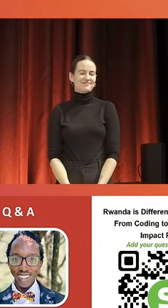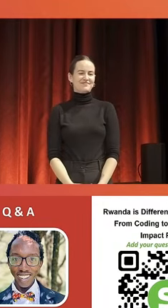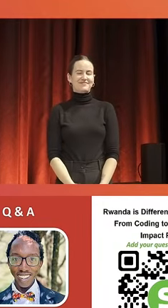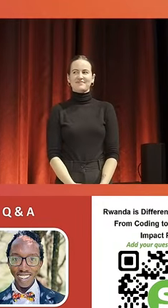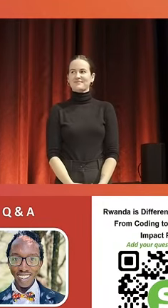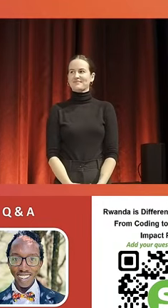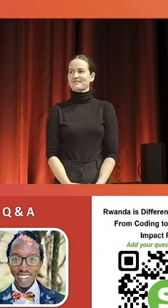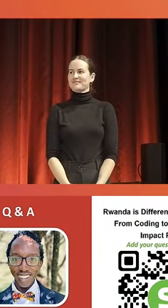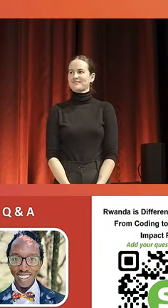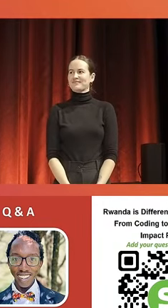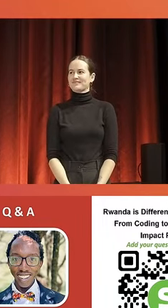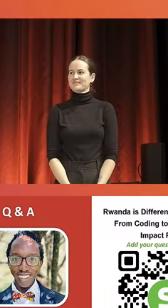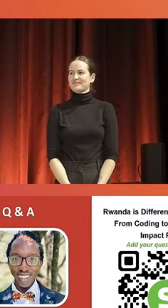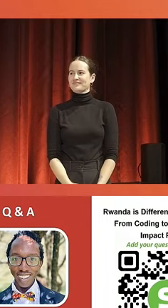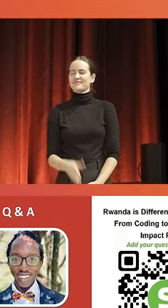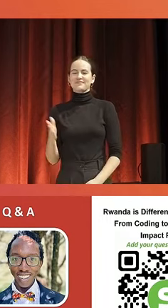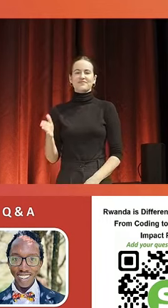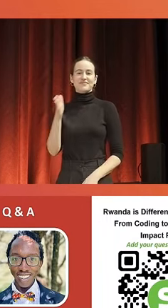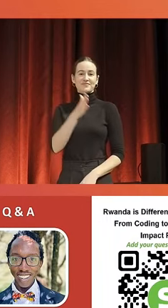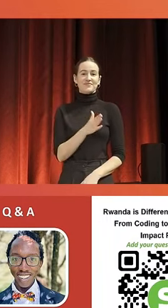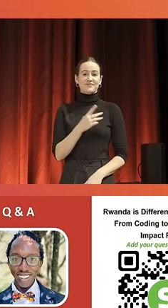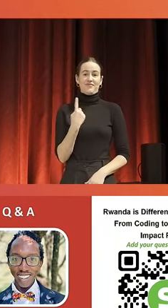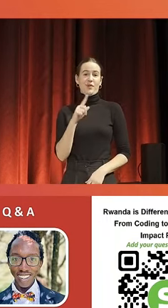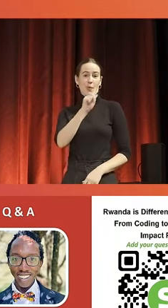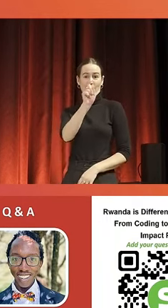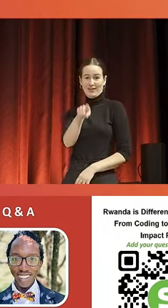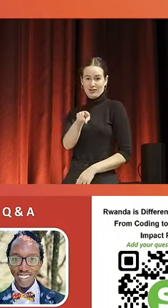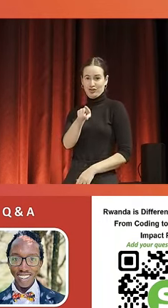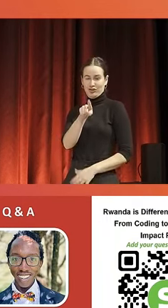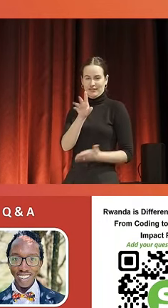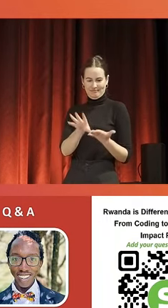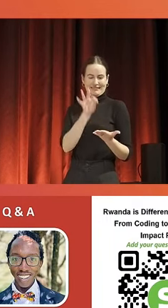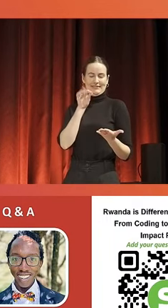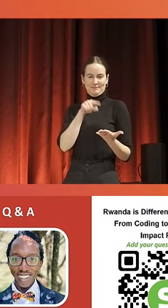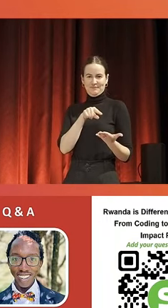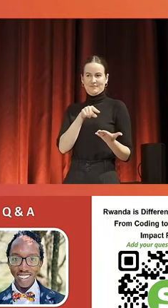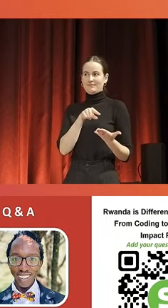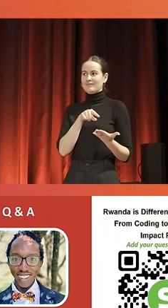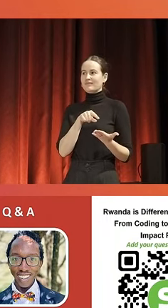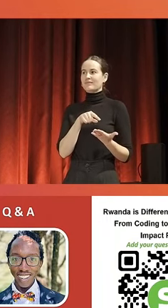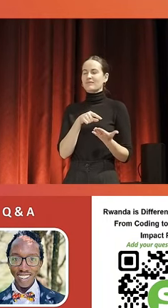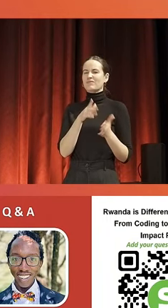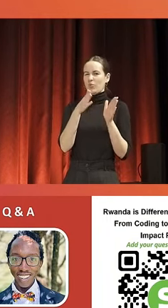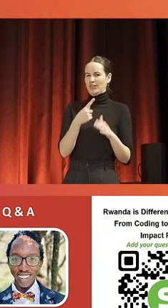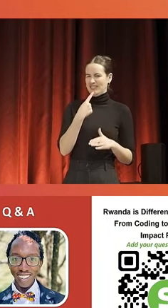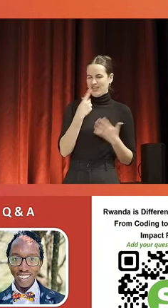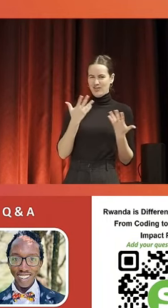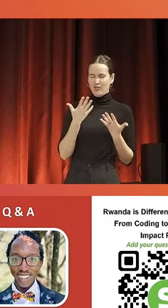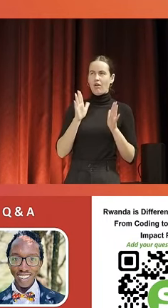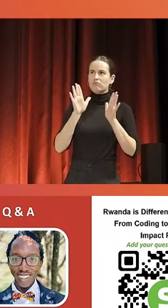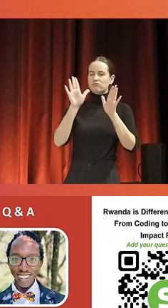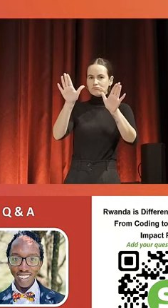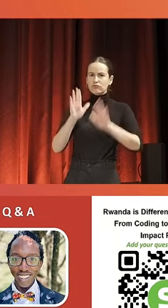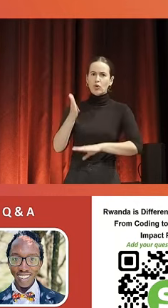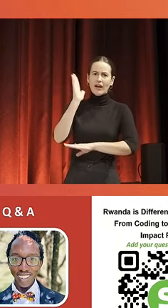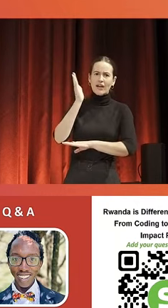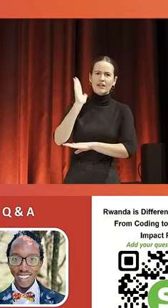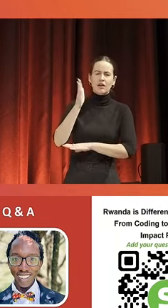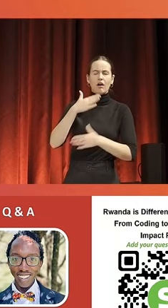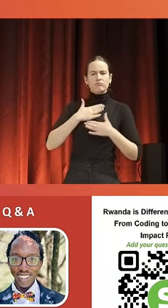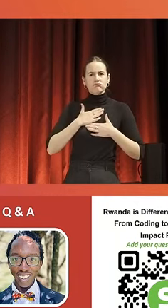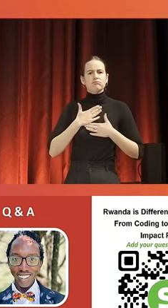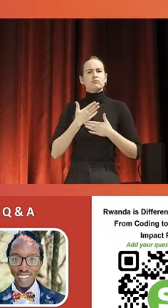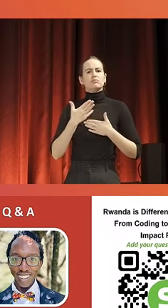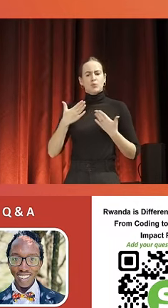So I found a question from Shaima Lassim. Great talk. I admire that you chose a